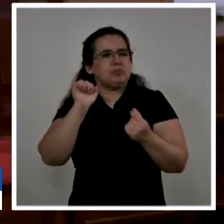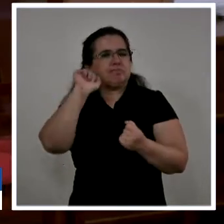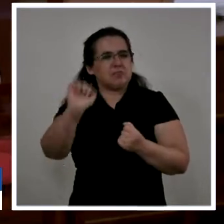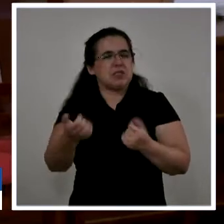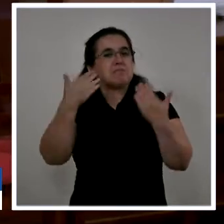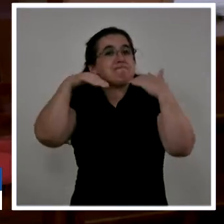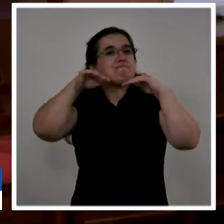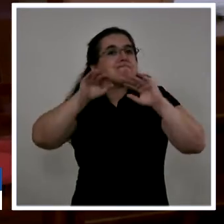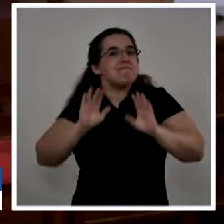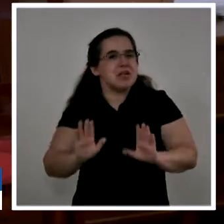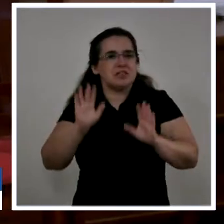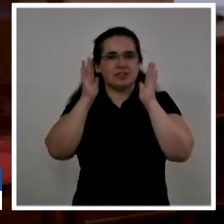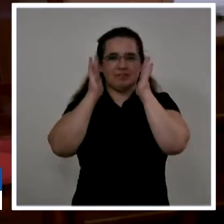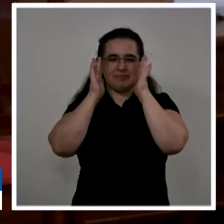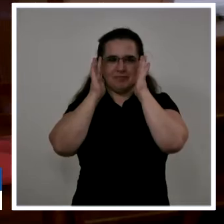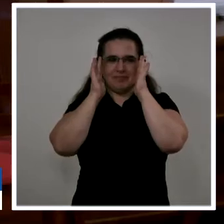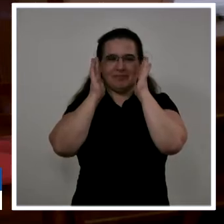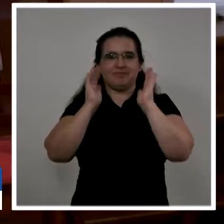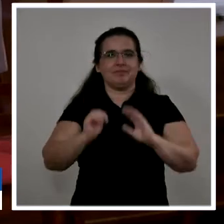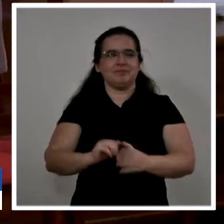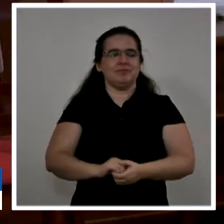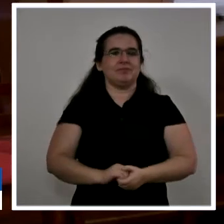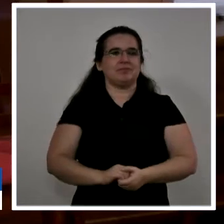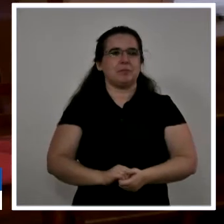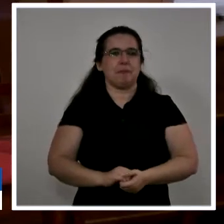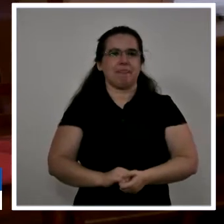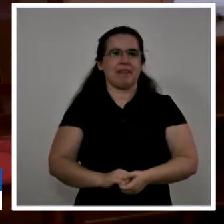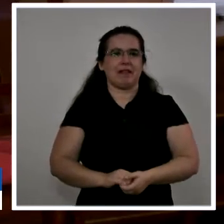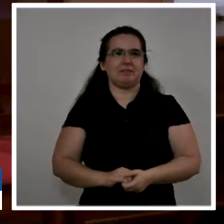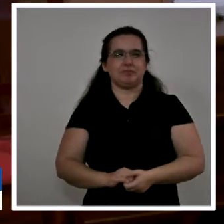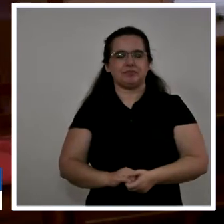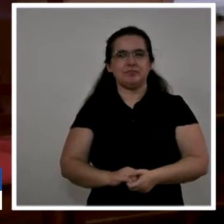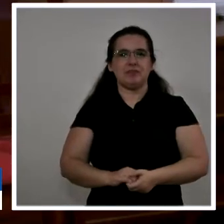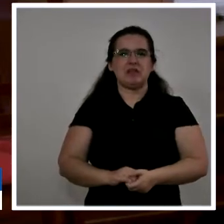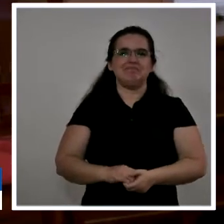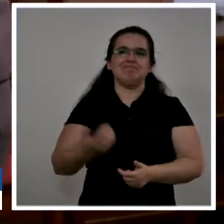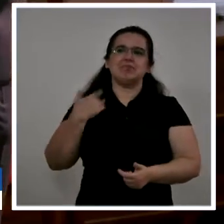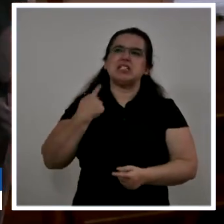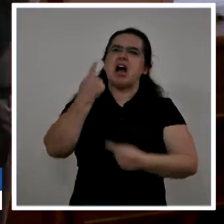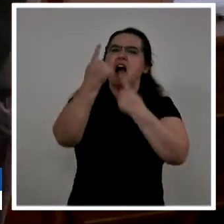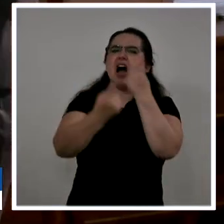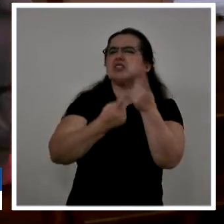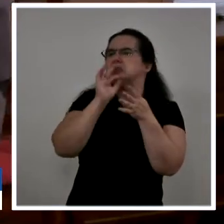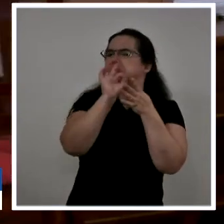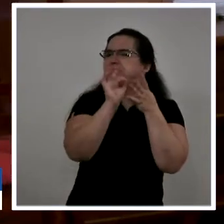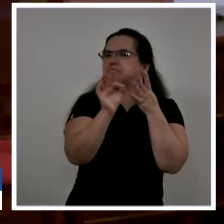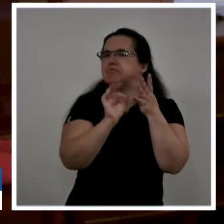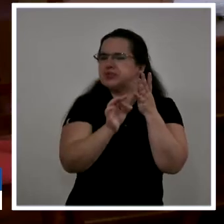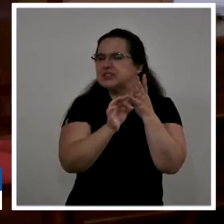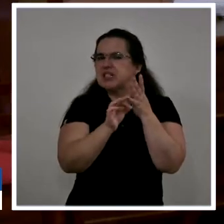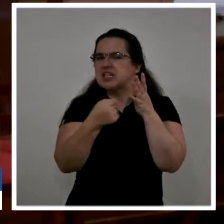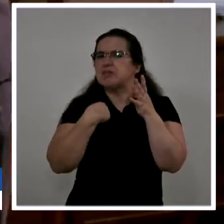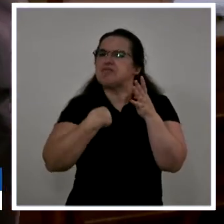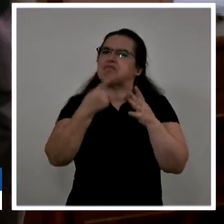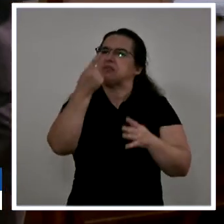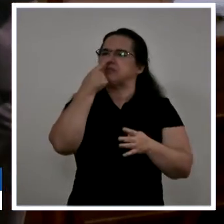there's still a couple things I noticed growing up. I would say, you know what? I don't want to do that when I grow up. Mas existem algumas peculiaridades, algumas